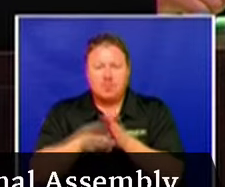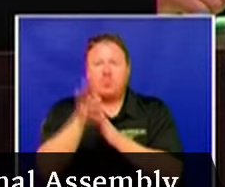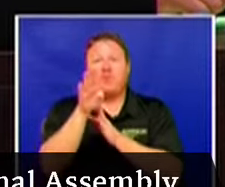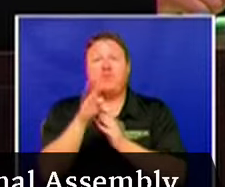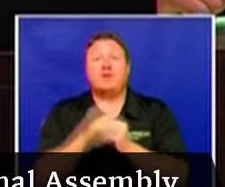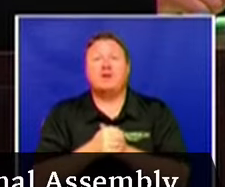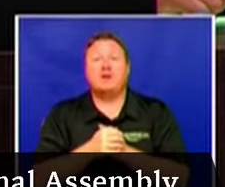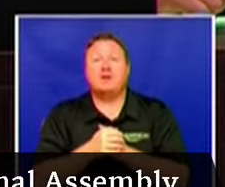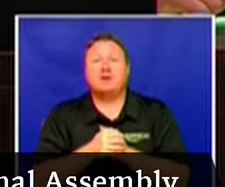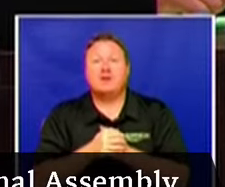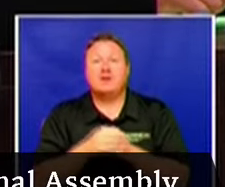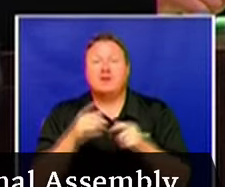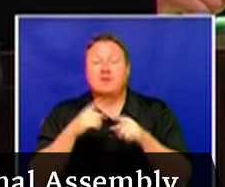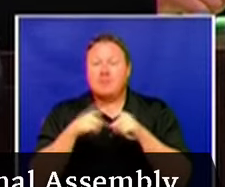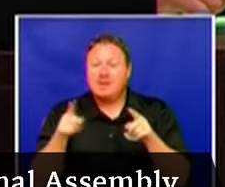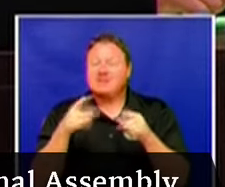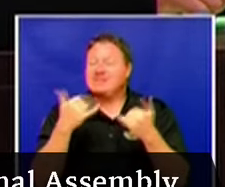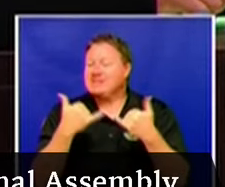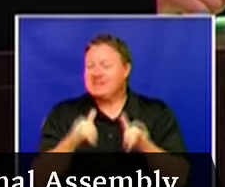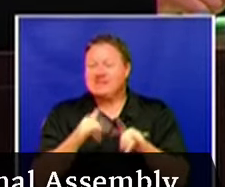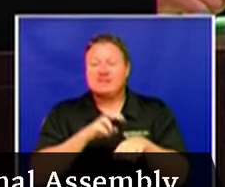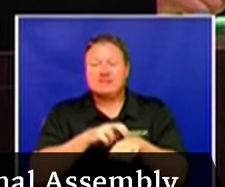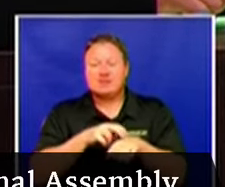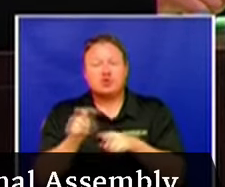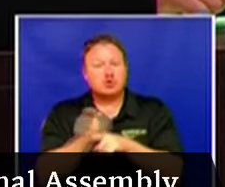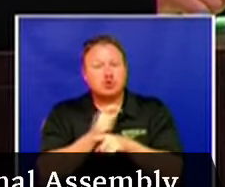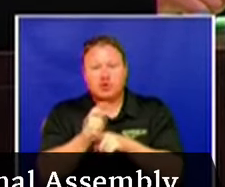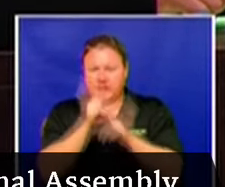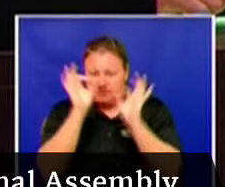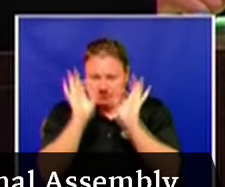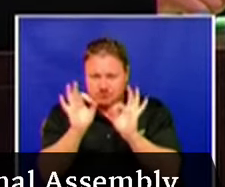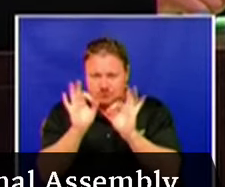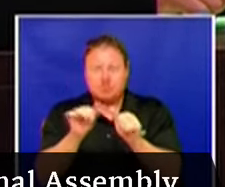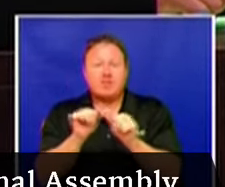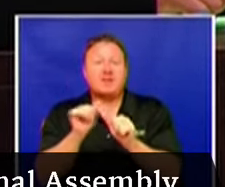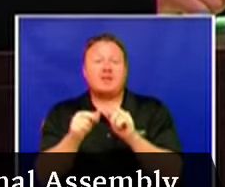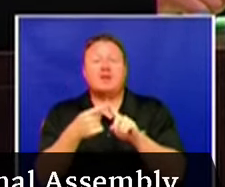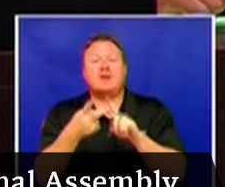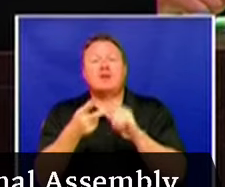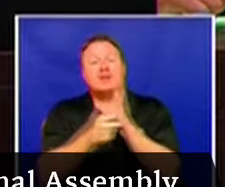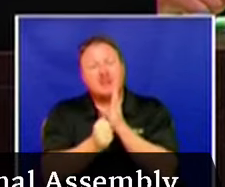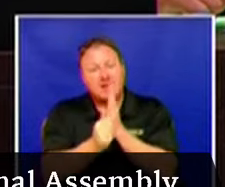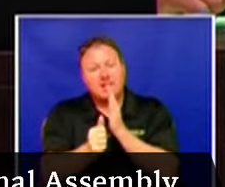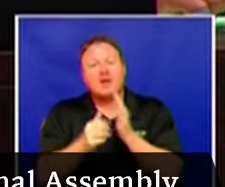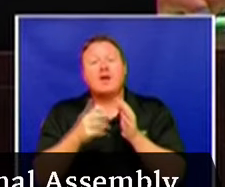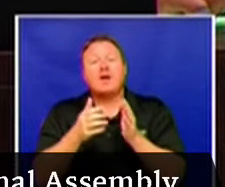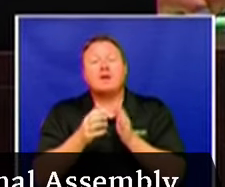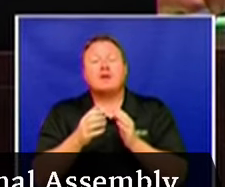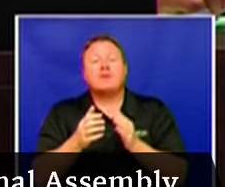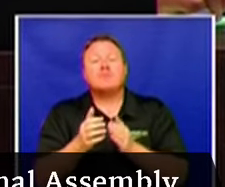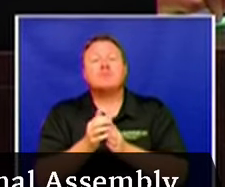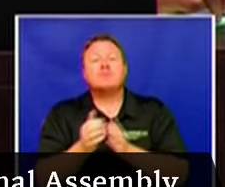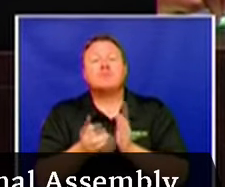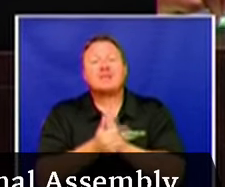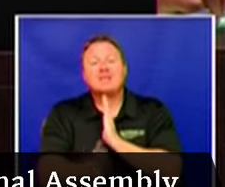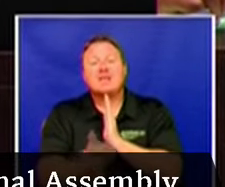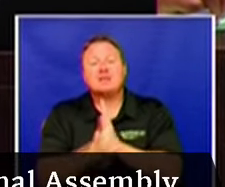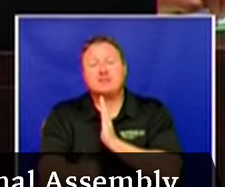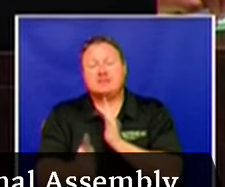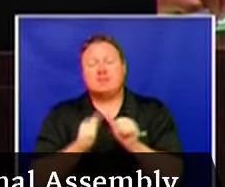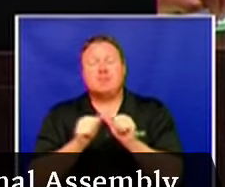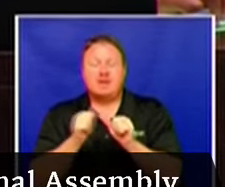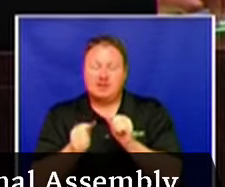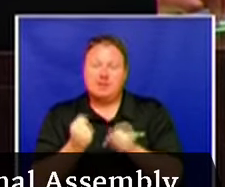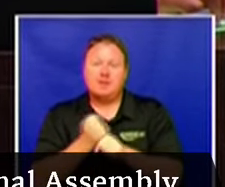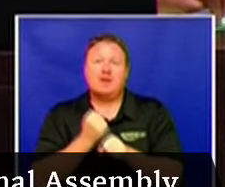they still need to be well trained, they still need to be well skilled, but we are going to see a complete reversal of